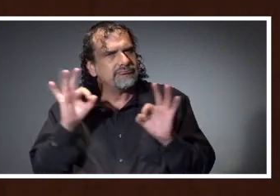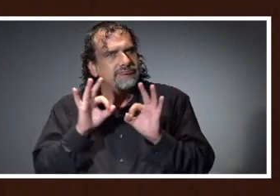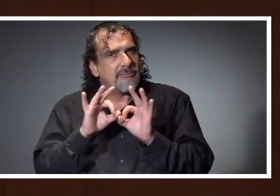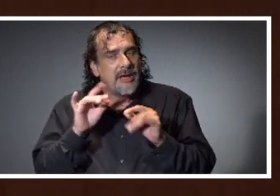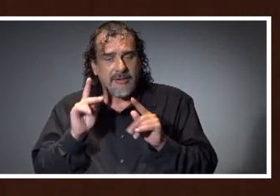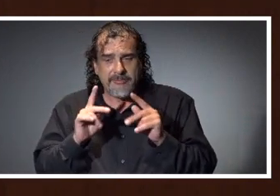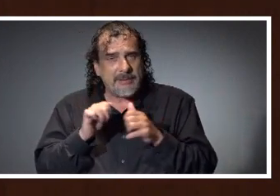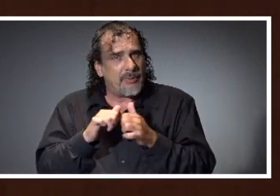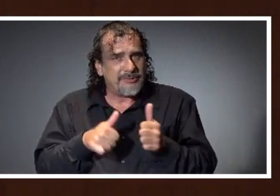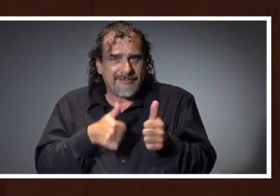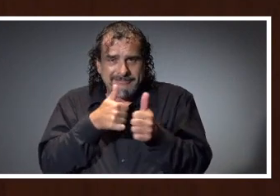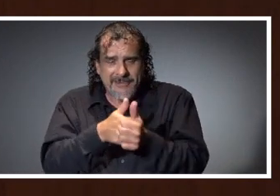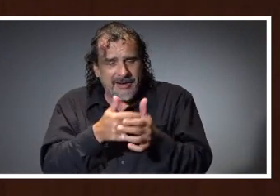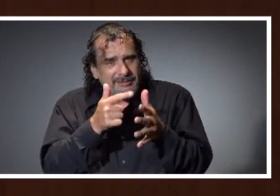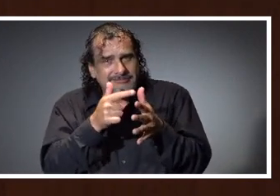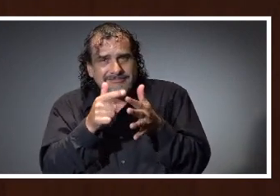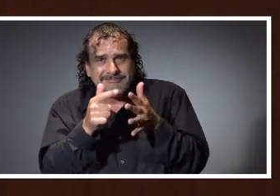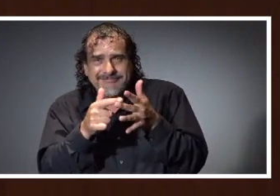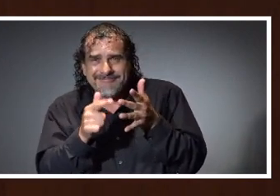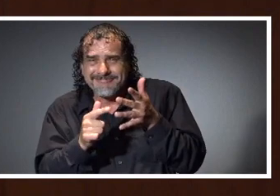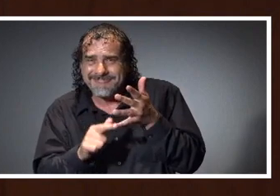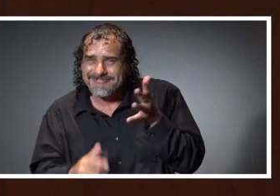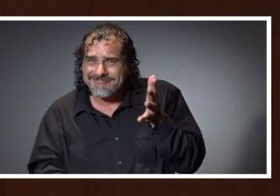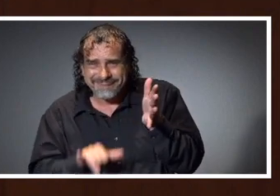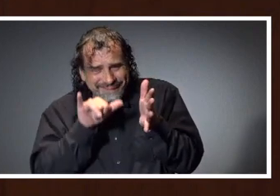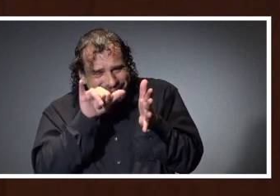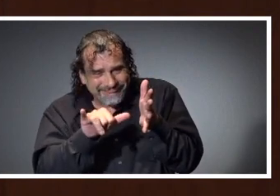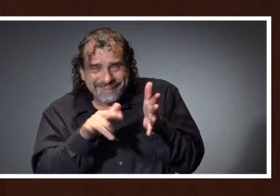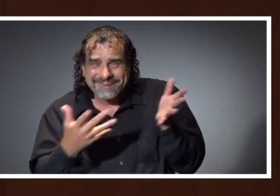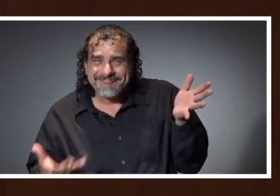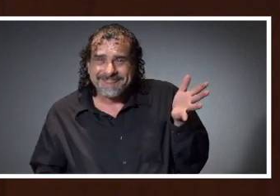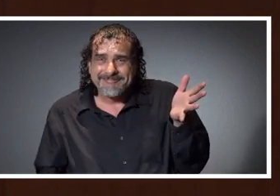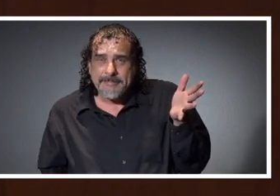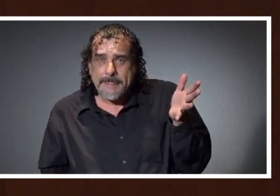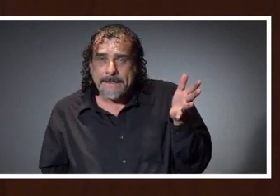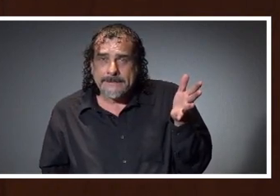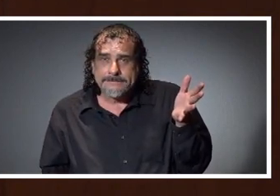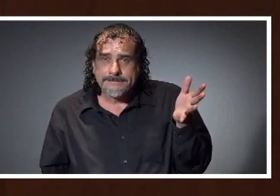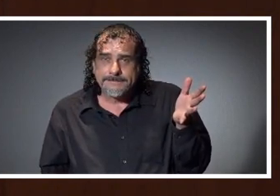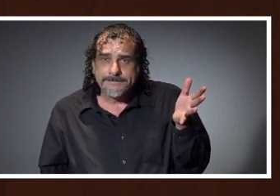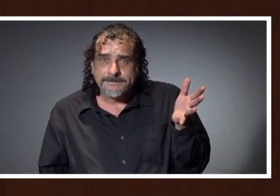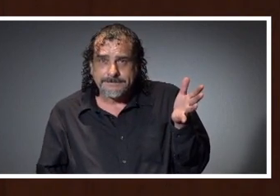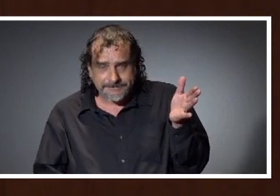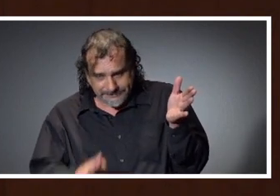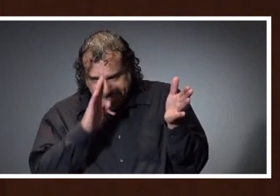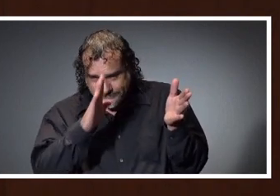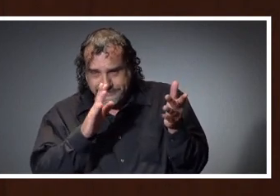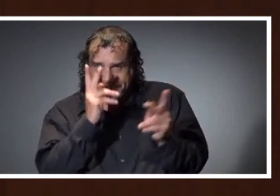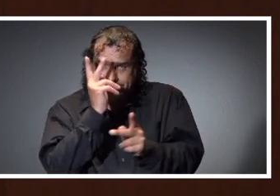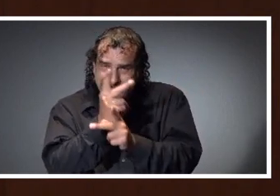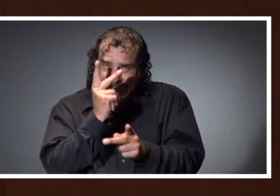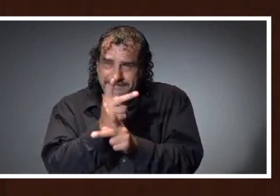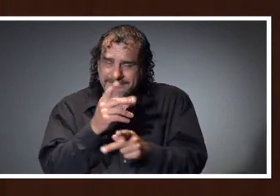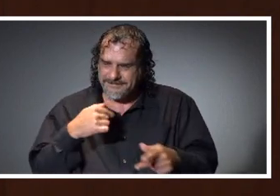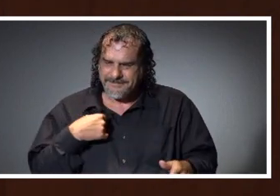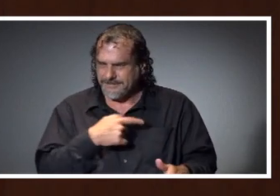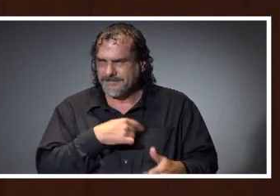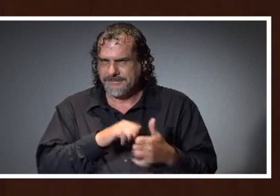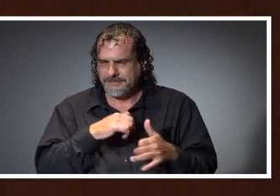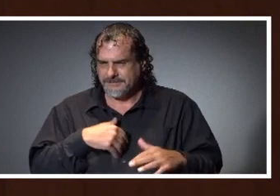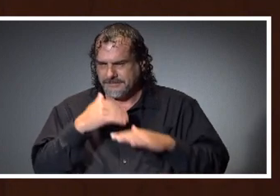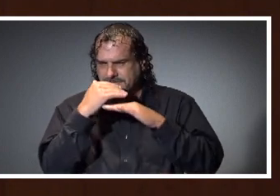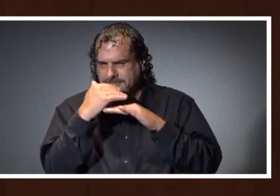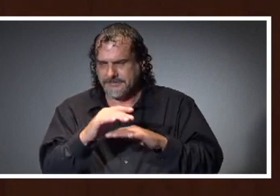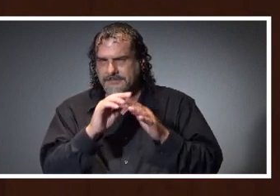on, let's keep our foot on the pedal and, all the way down, let's just be really careful, and we can knock it